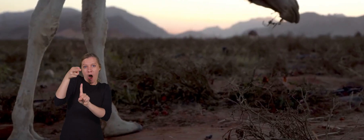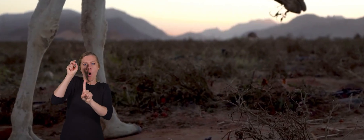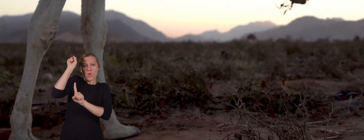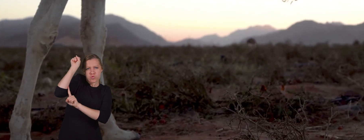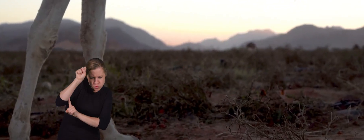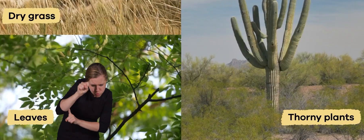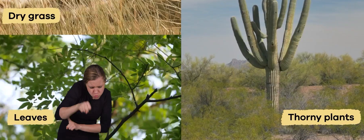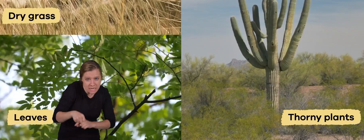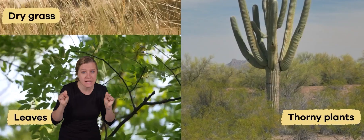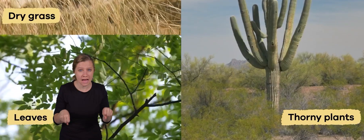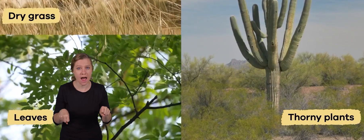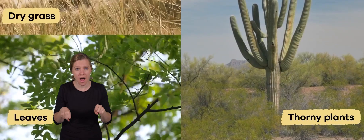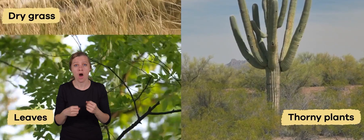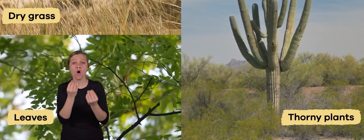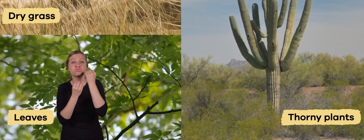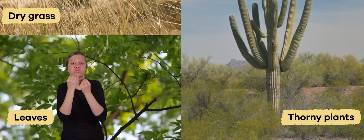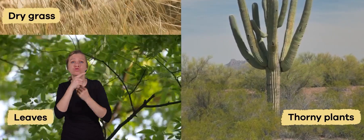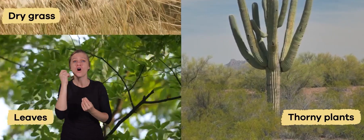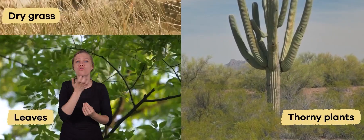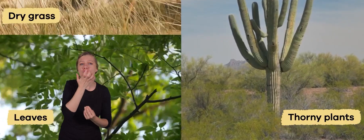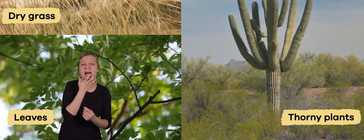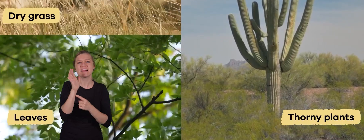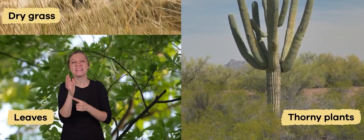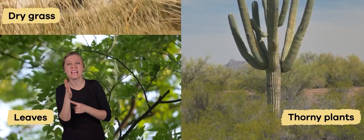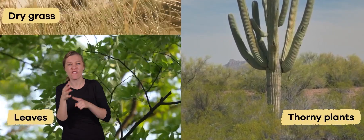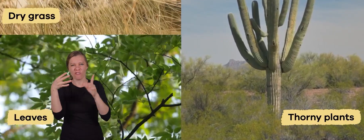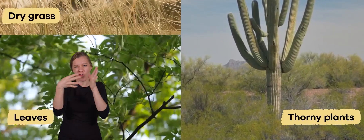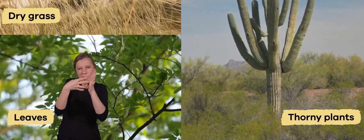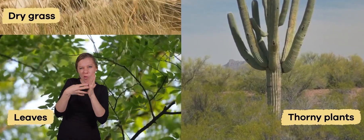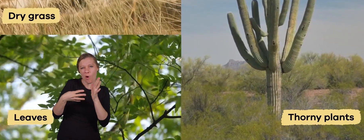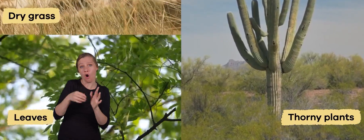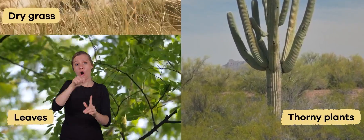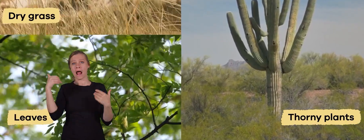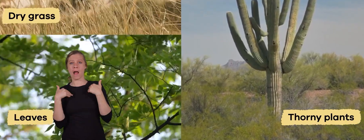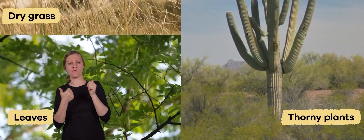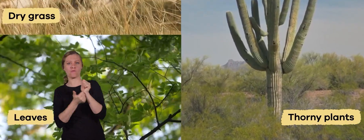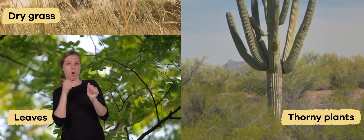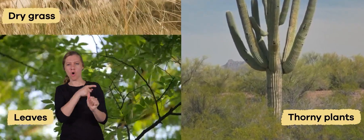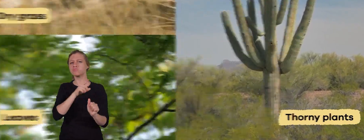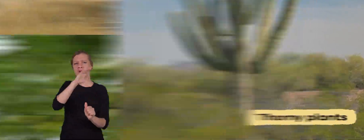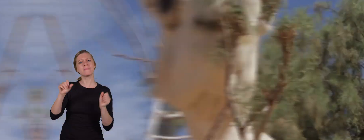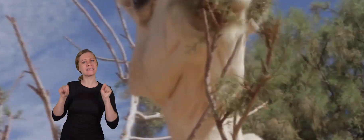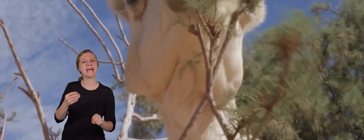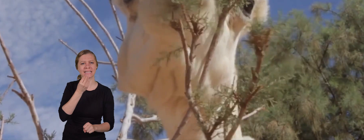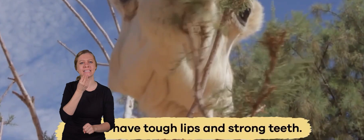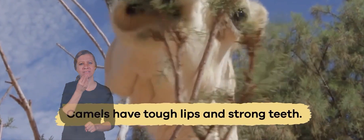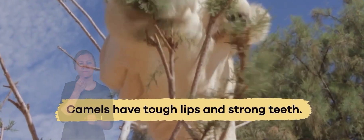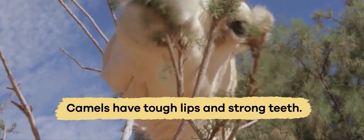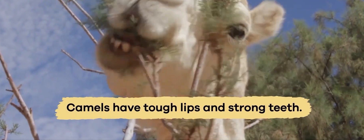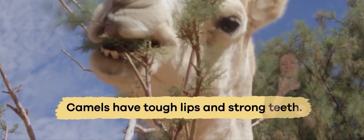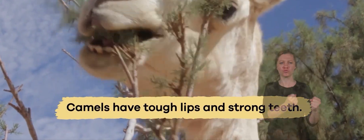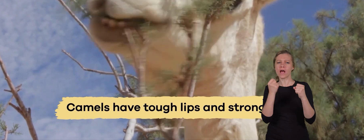to the ground. They munch on dry grasses, leaves, and even thorny plants that other animals might avoid. Camels have